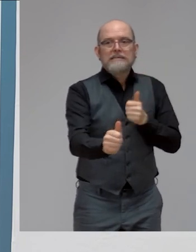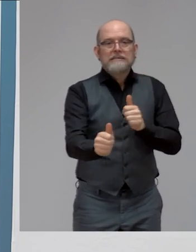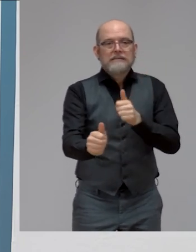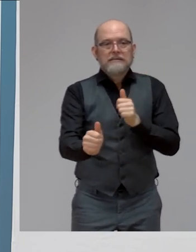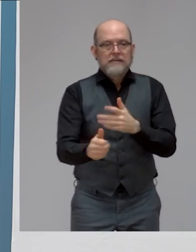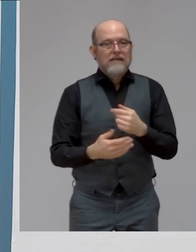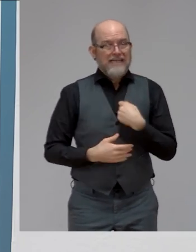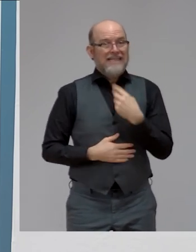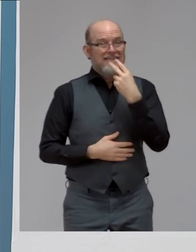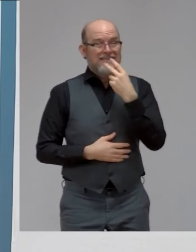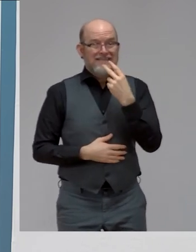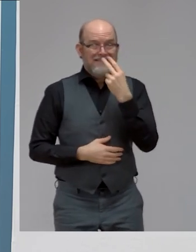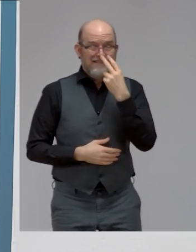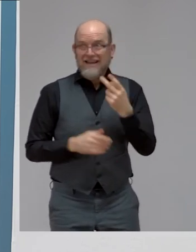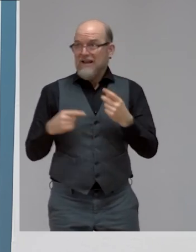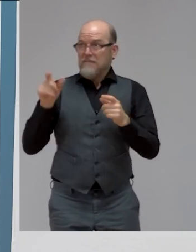or at the